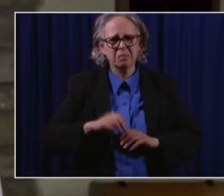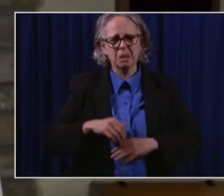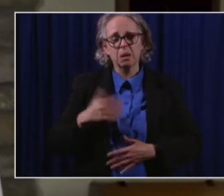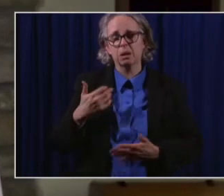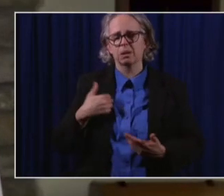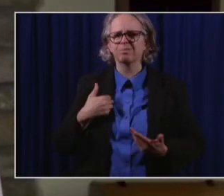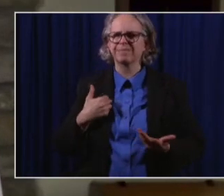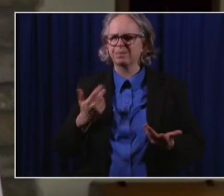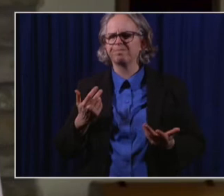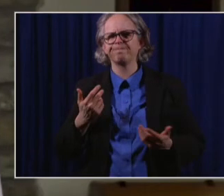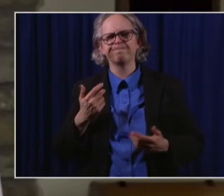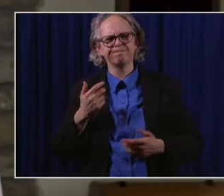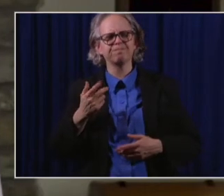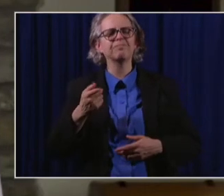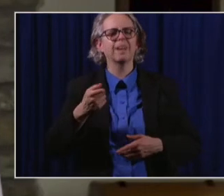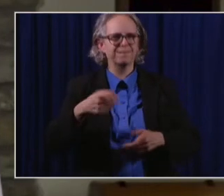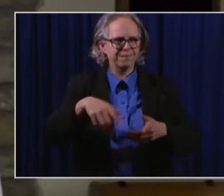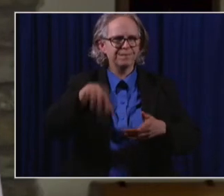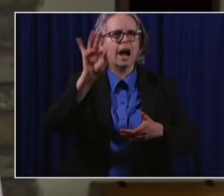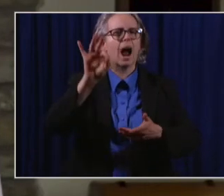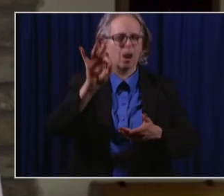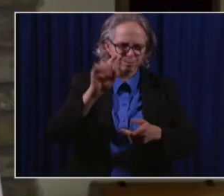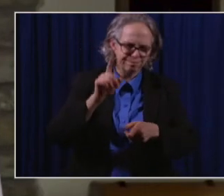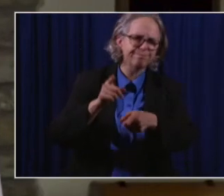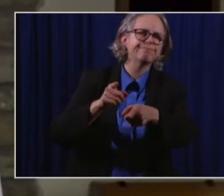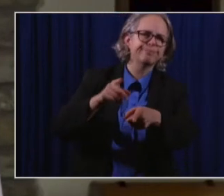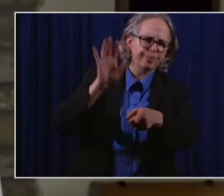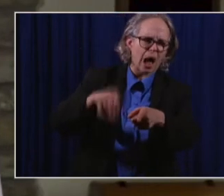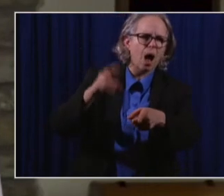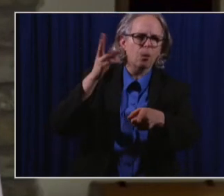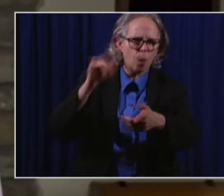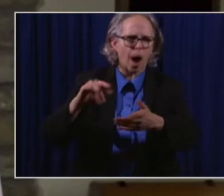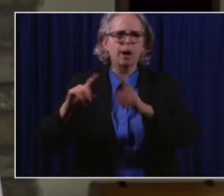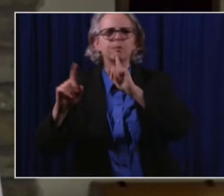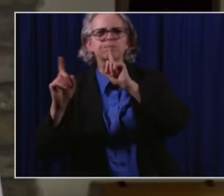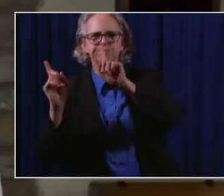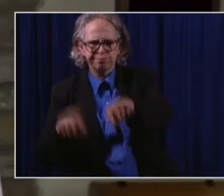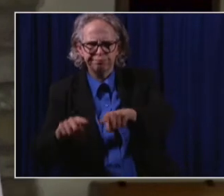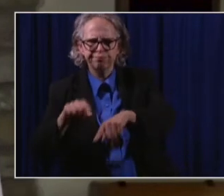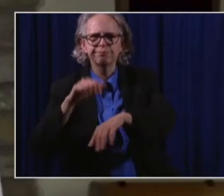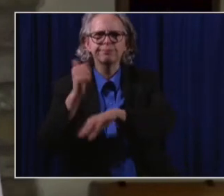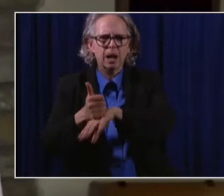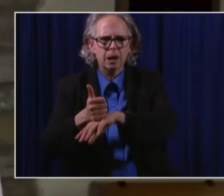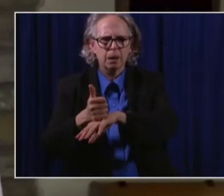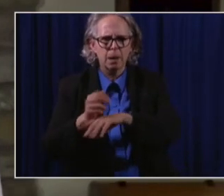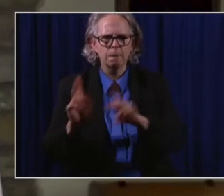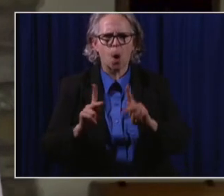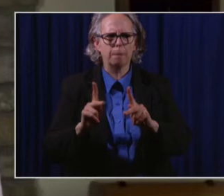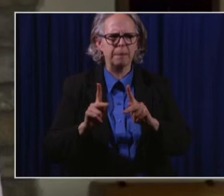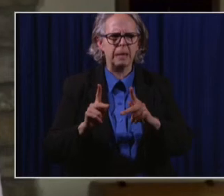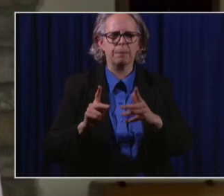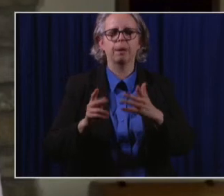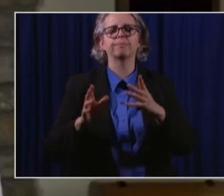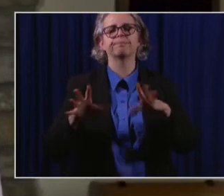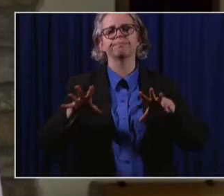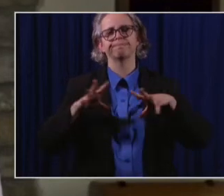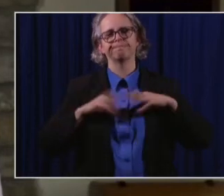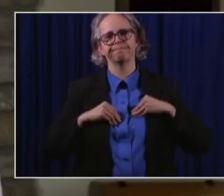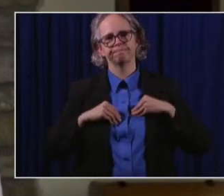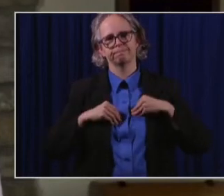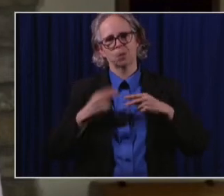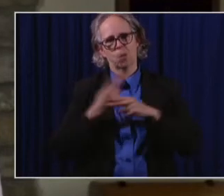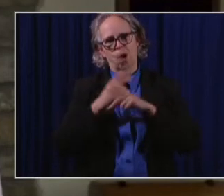those orders went on, people started wearing their masks more. And initially, Jim, when those were put on, those were mostly